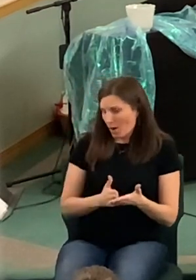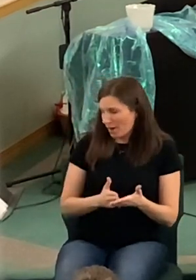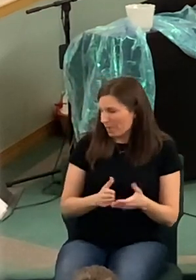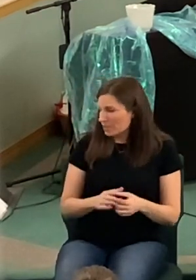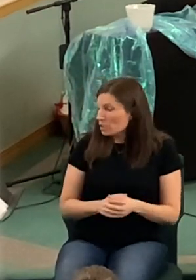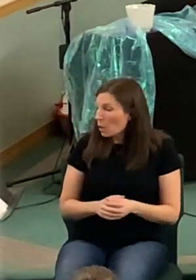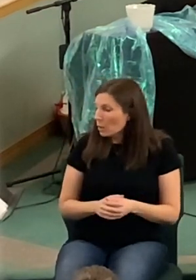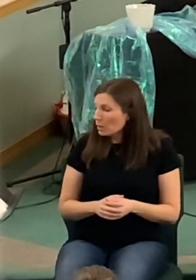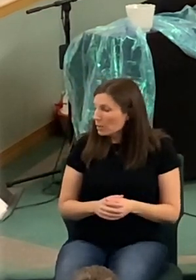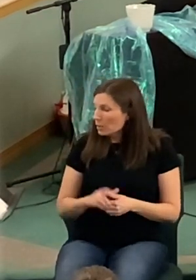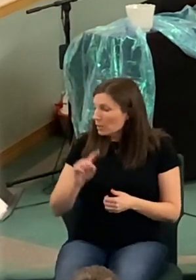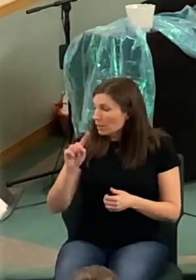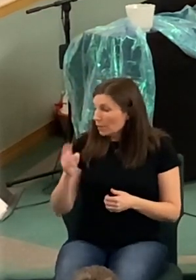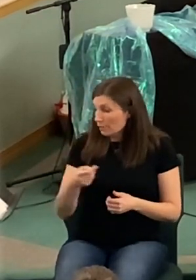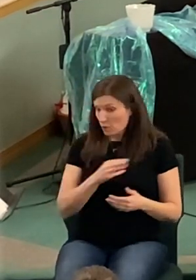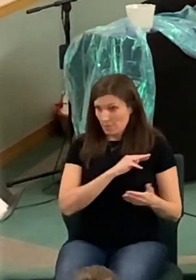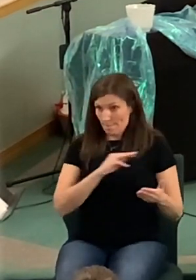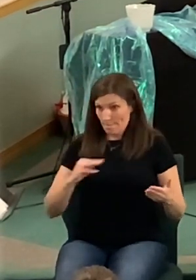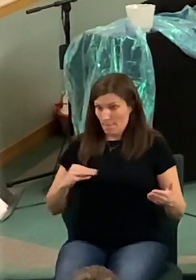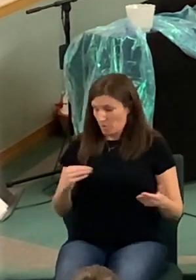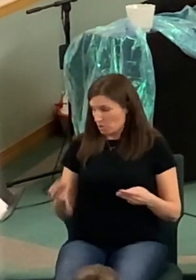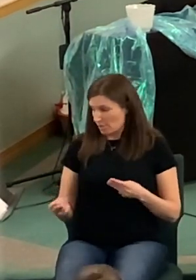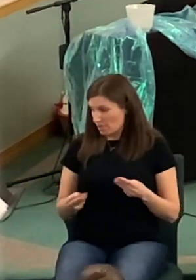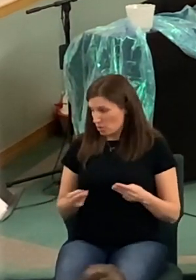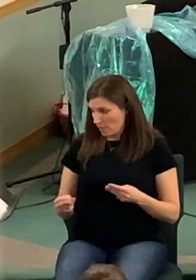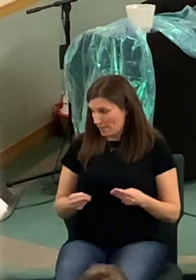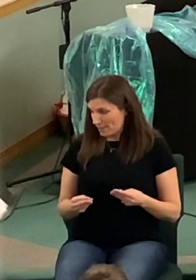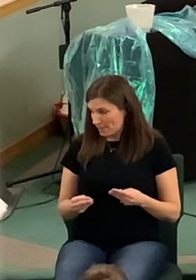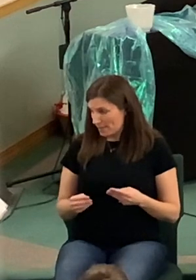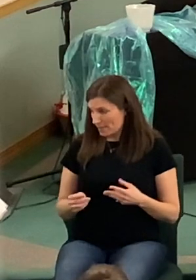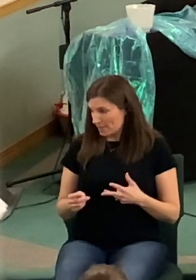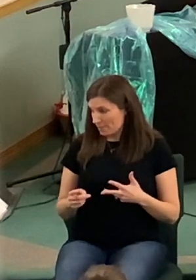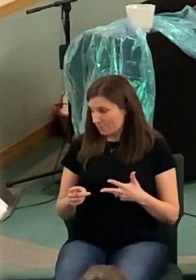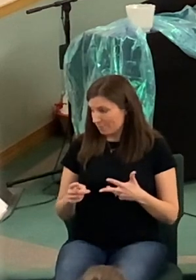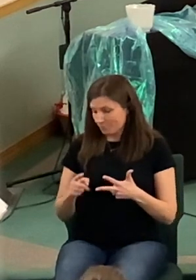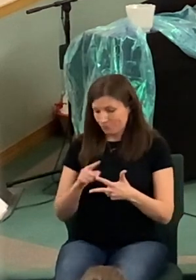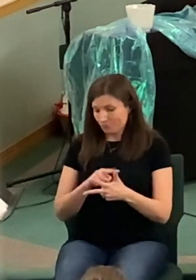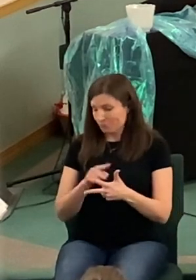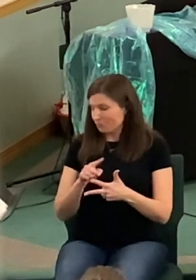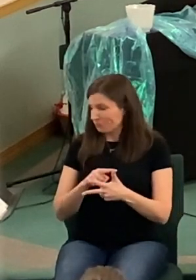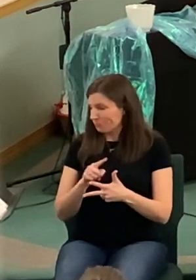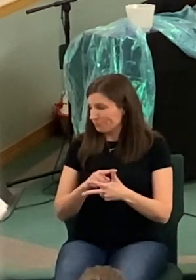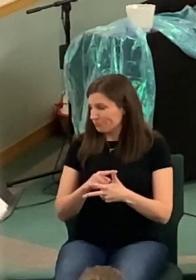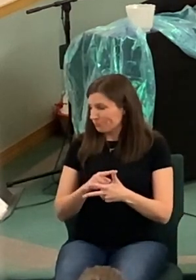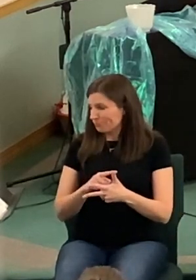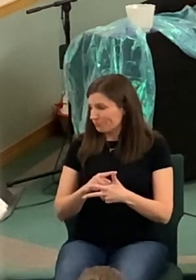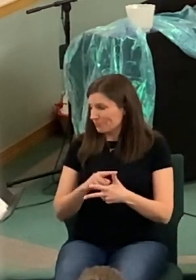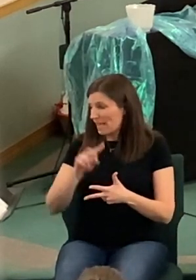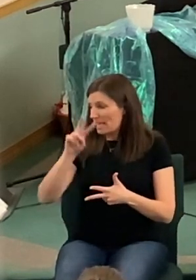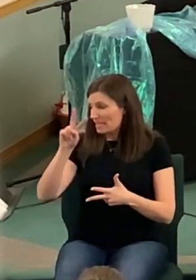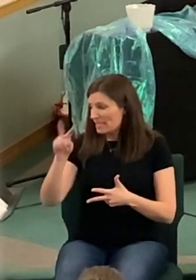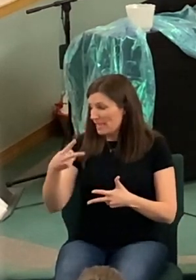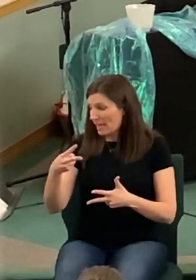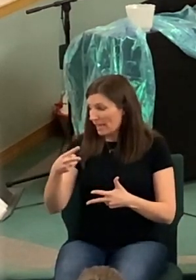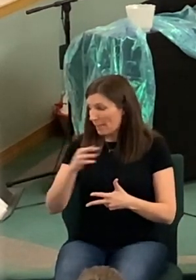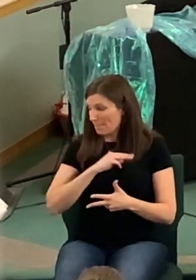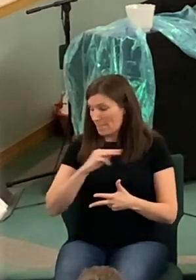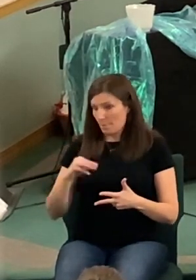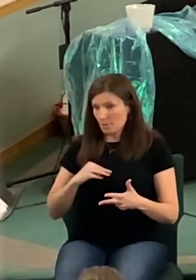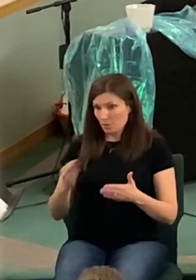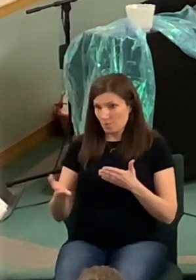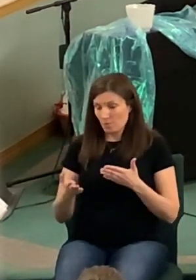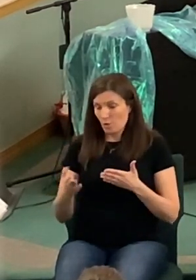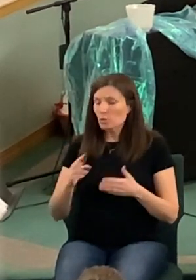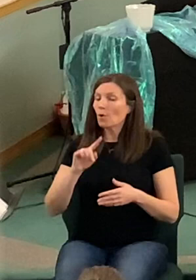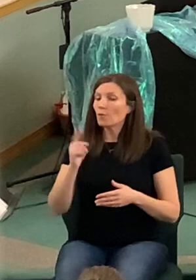So those first members of service that Paul describes are slaves. And the second members of service in this